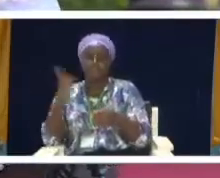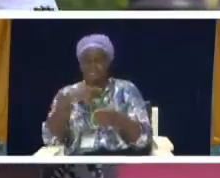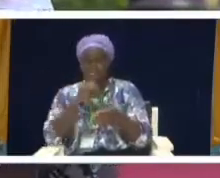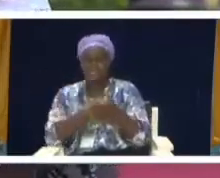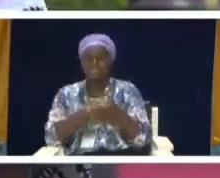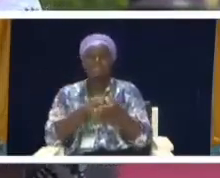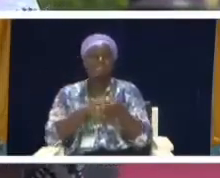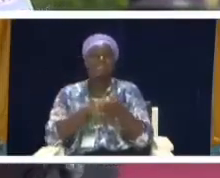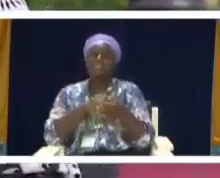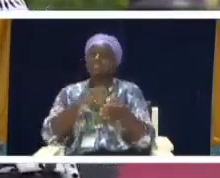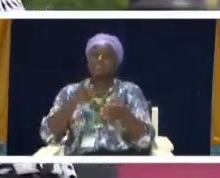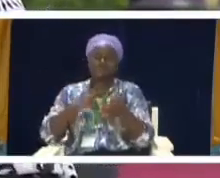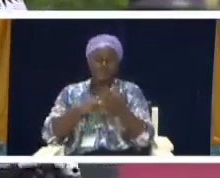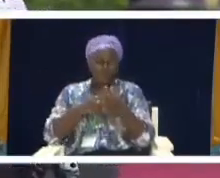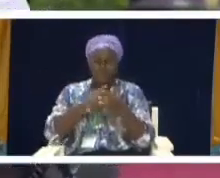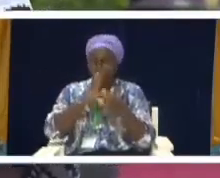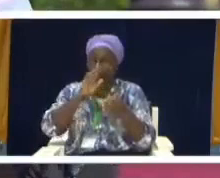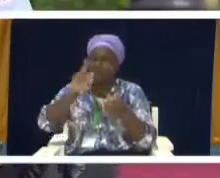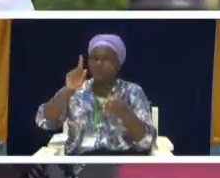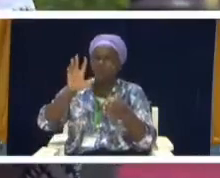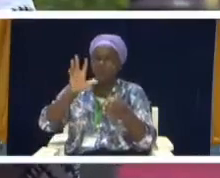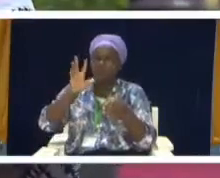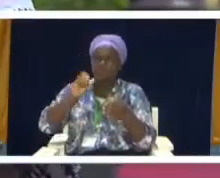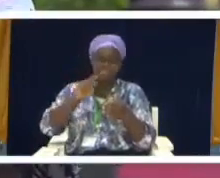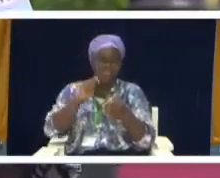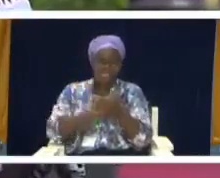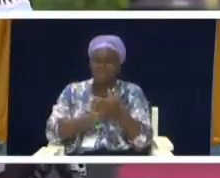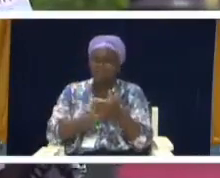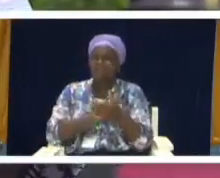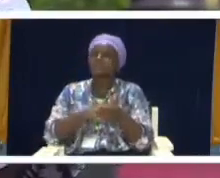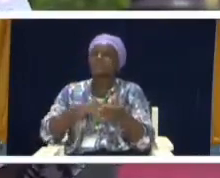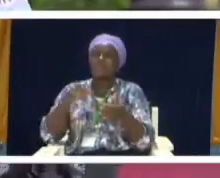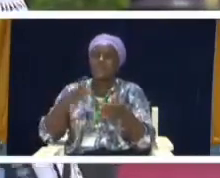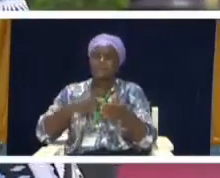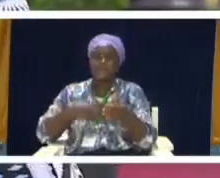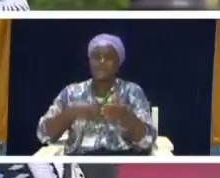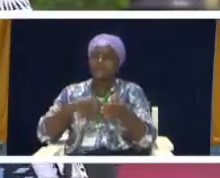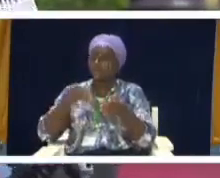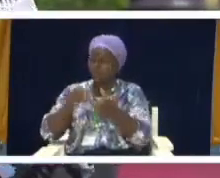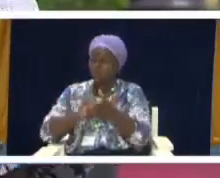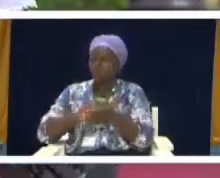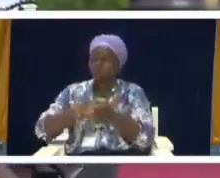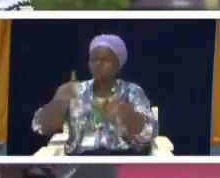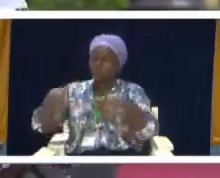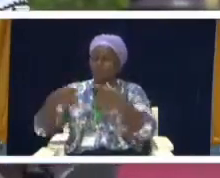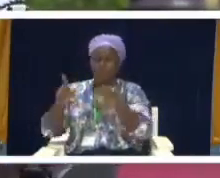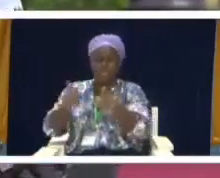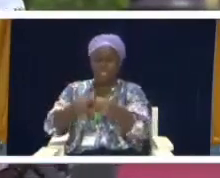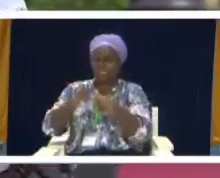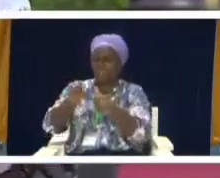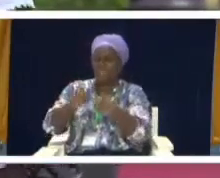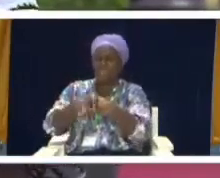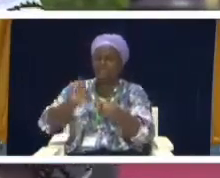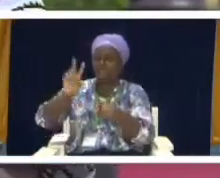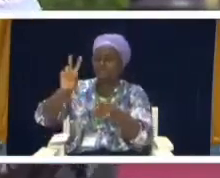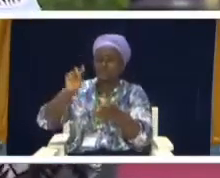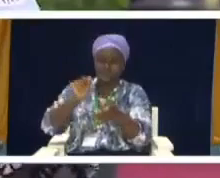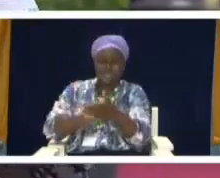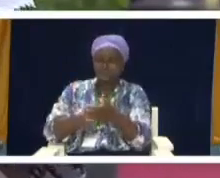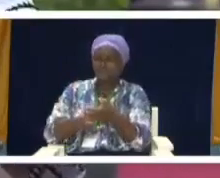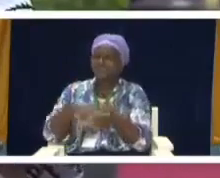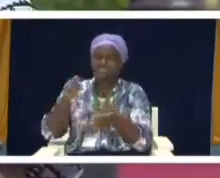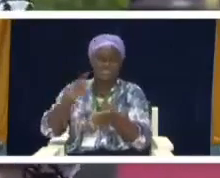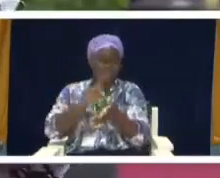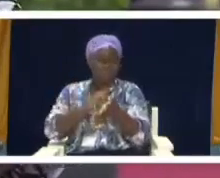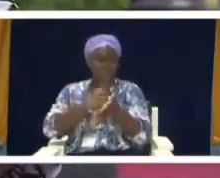supposed to be 150,000, but mine went as low as 2,000. So the doctor said they